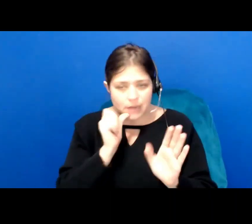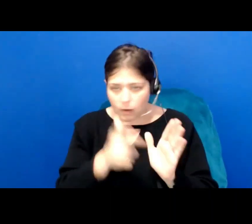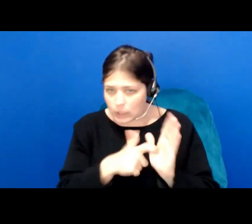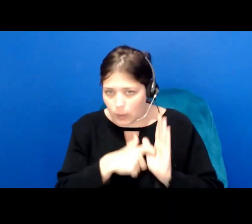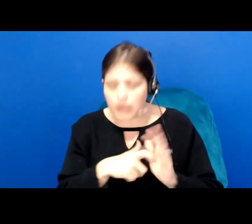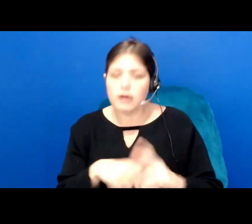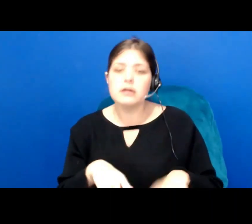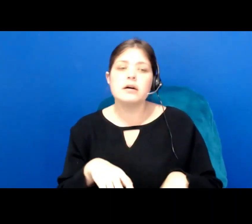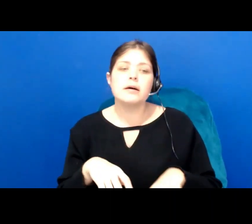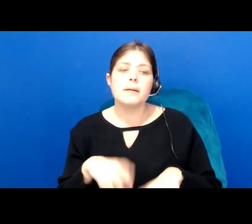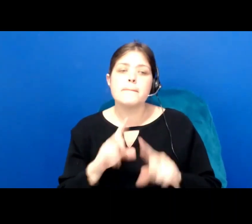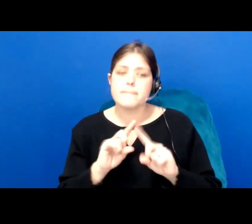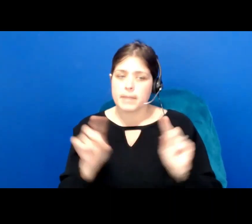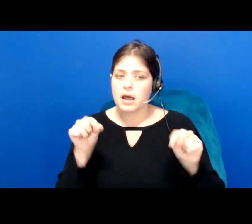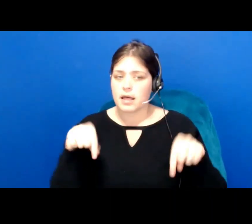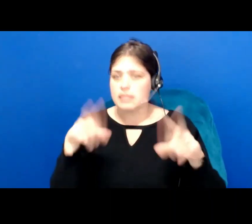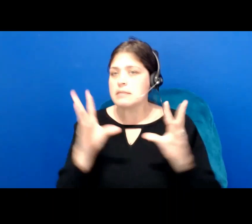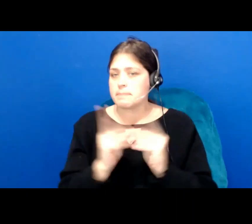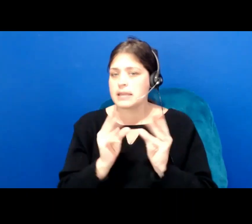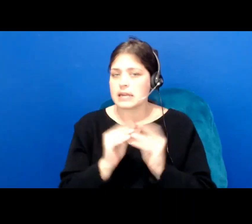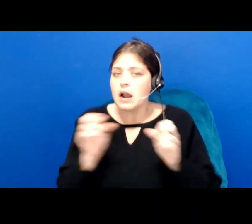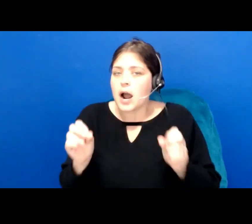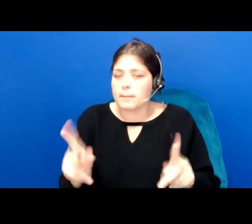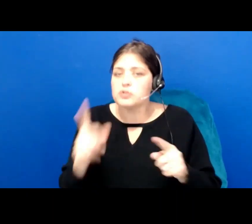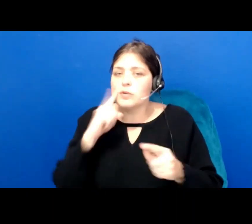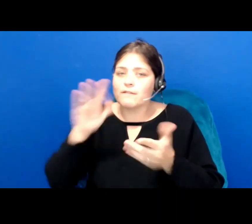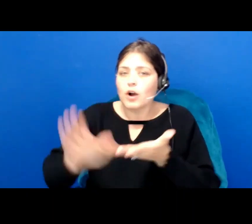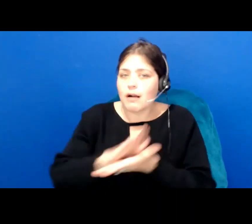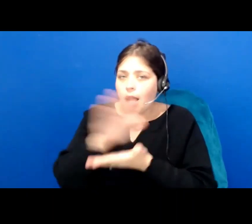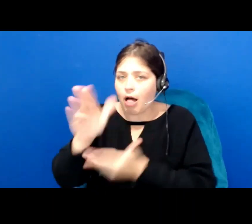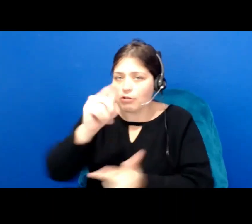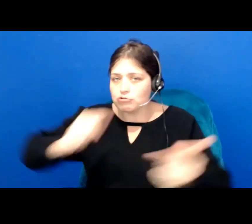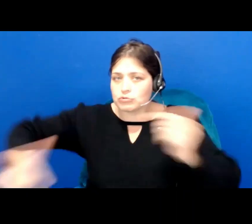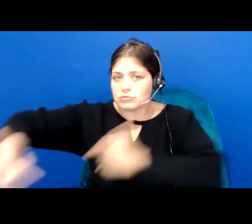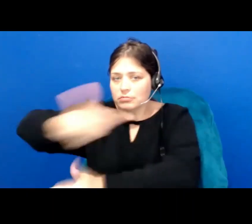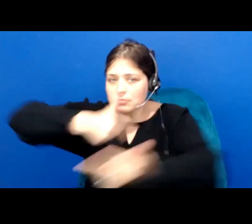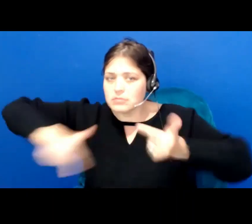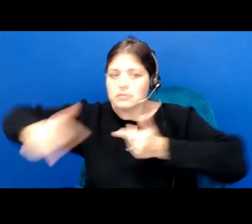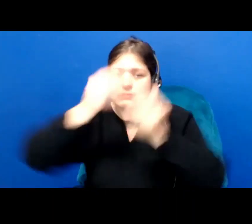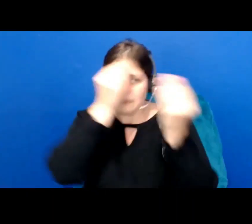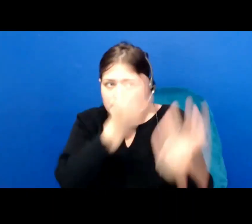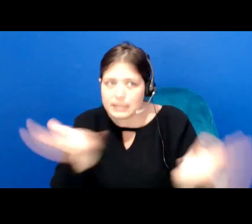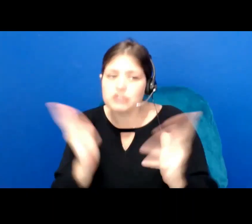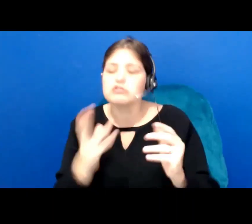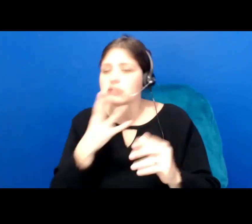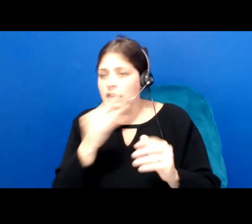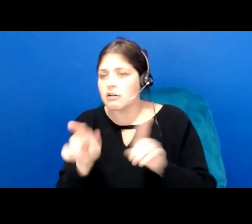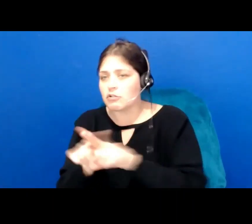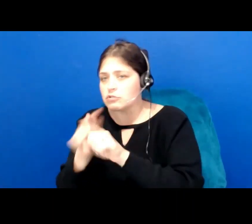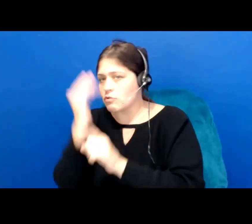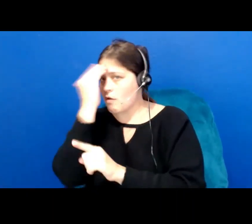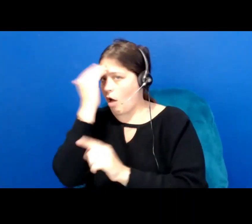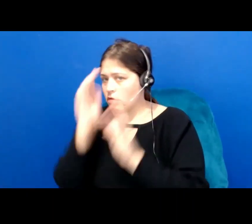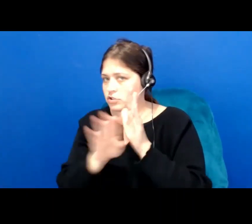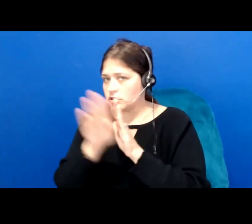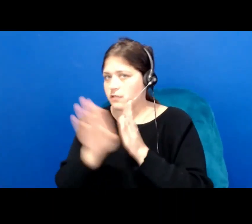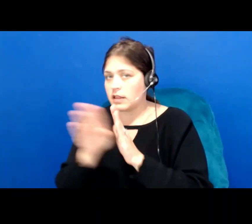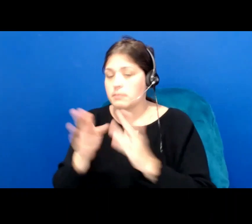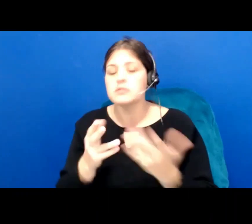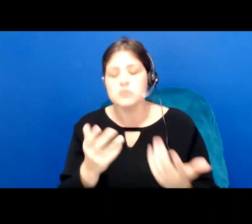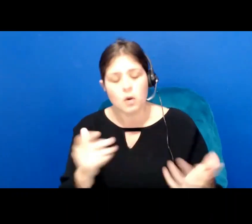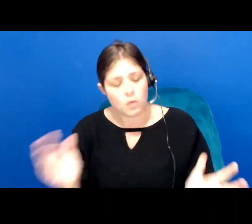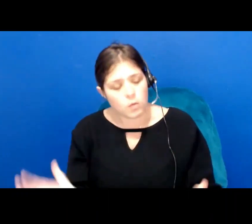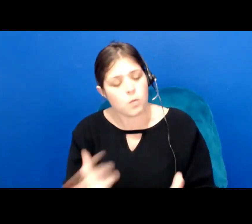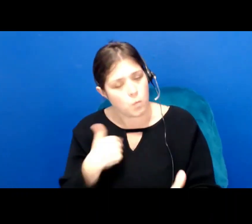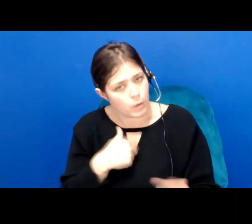meetings are opportunities for collegial exchange and interaction and knowledge building. So we very much